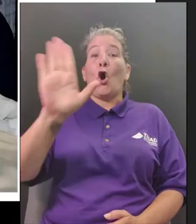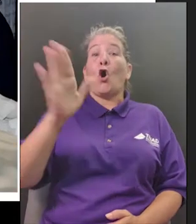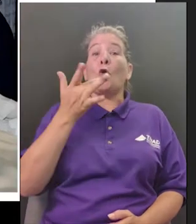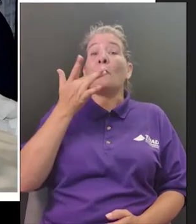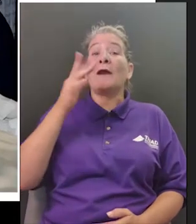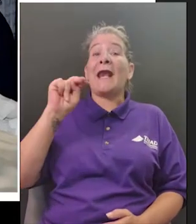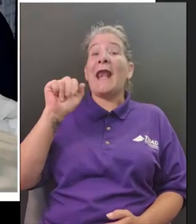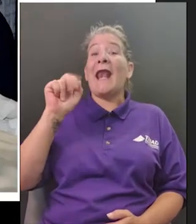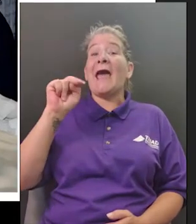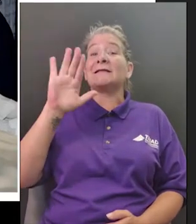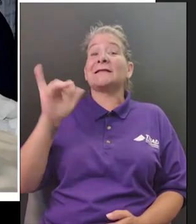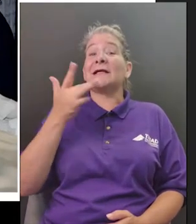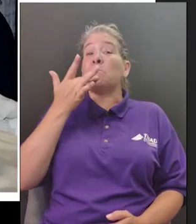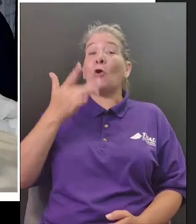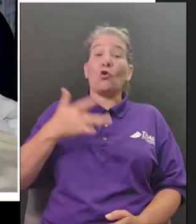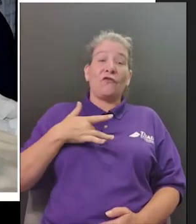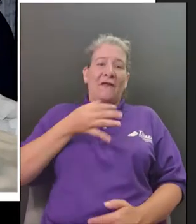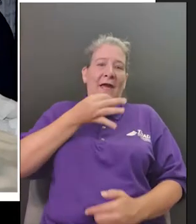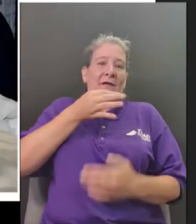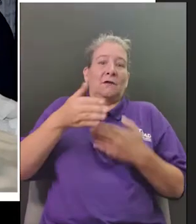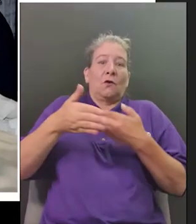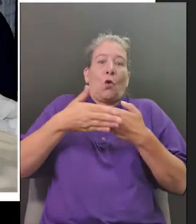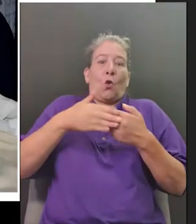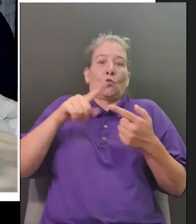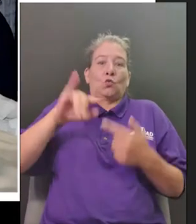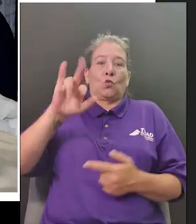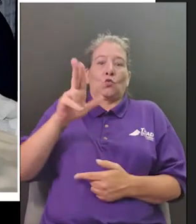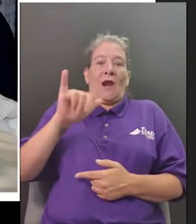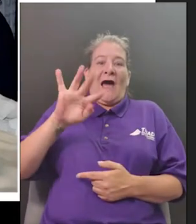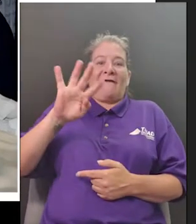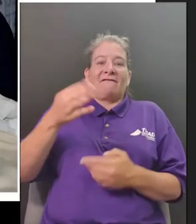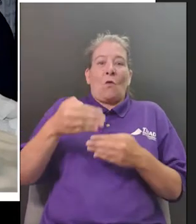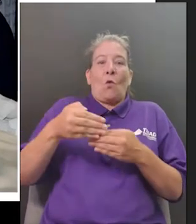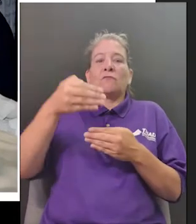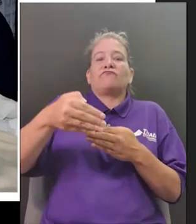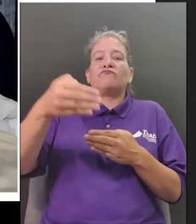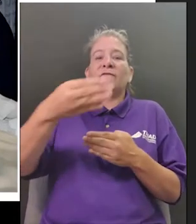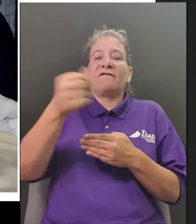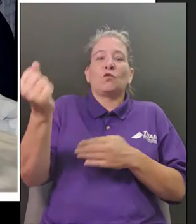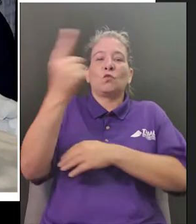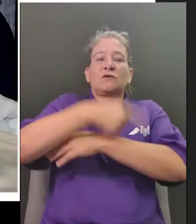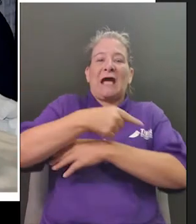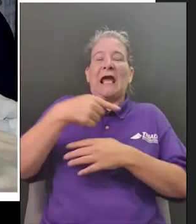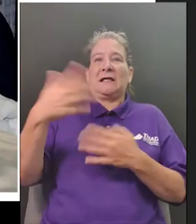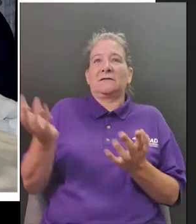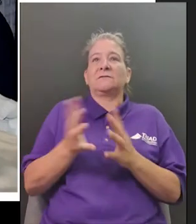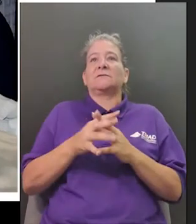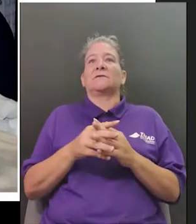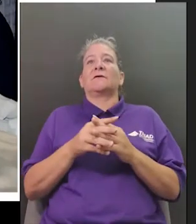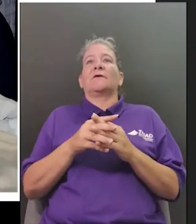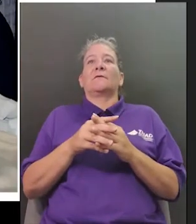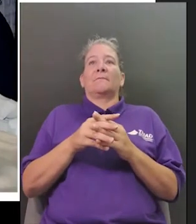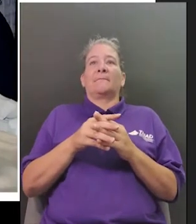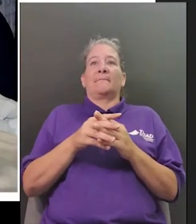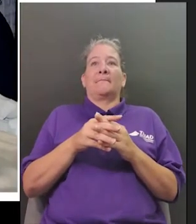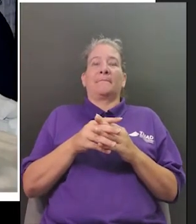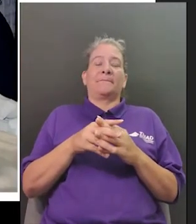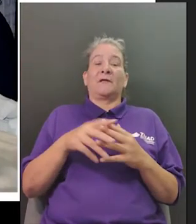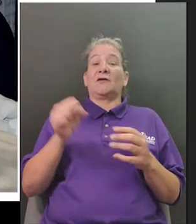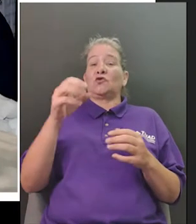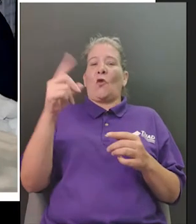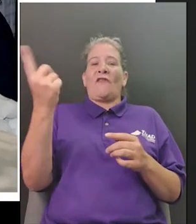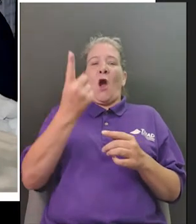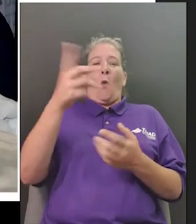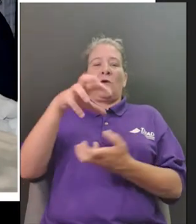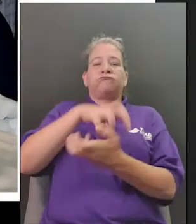often combined the festivities at the white house for july 4th with a birthday celebration so she'd celebrate with her friends